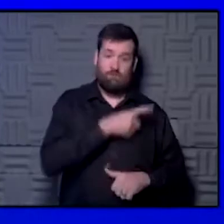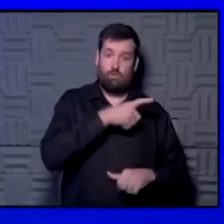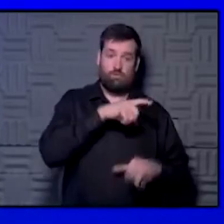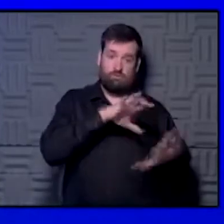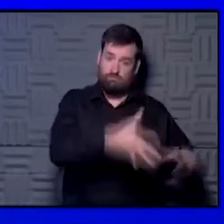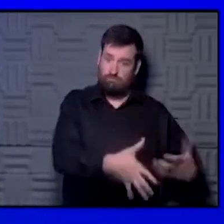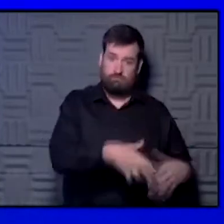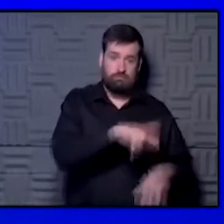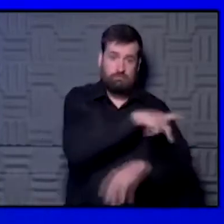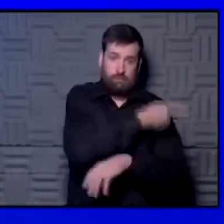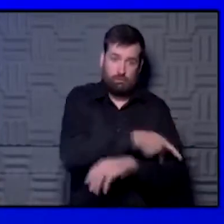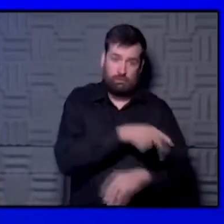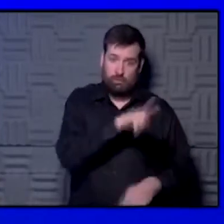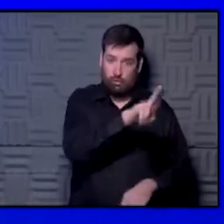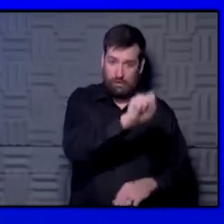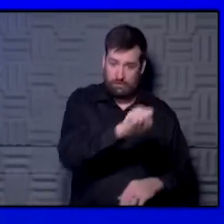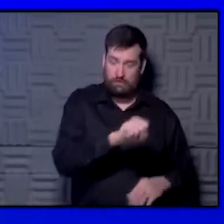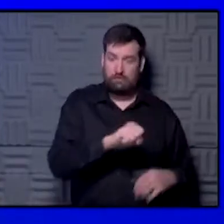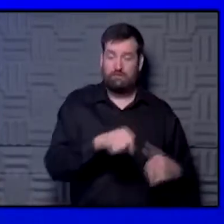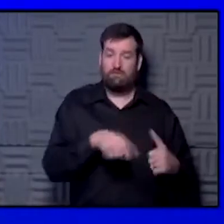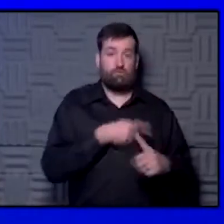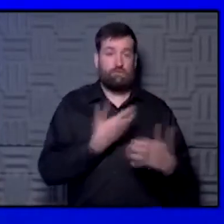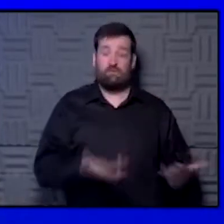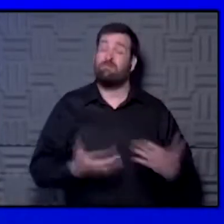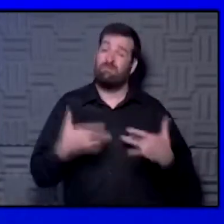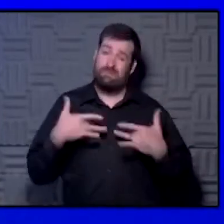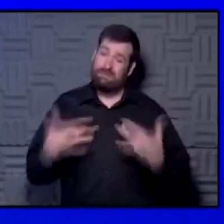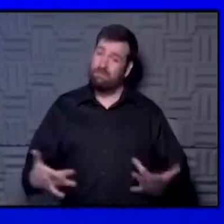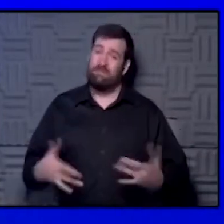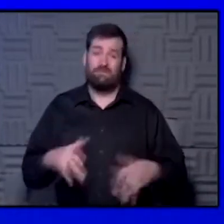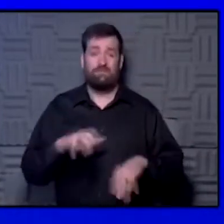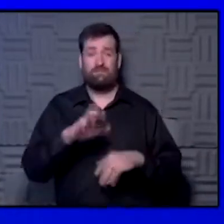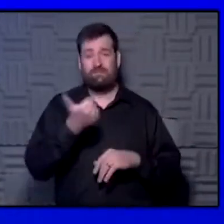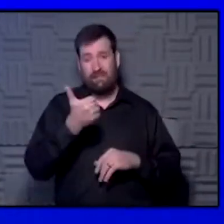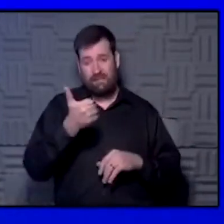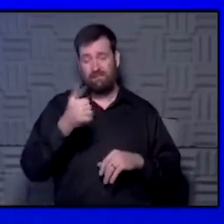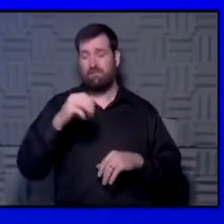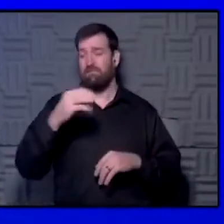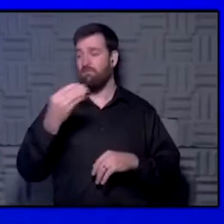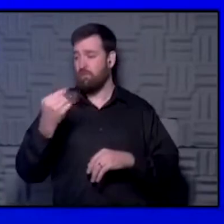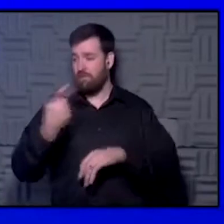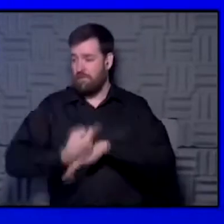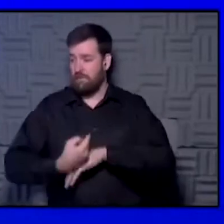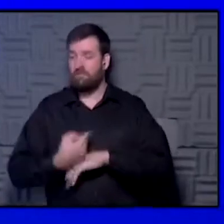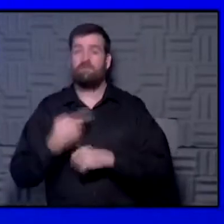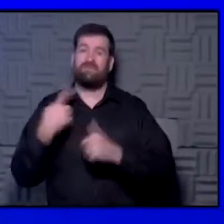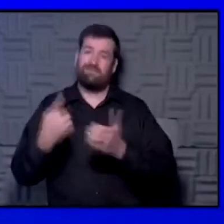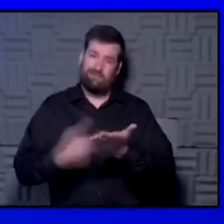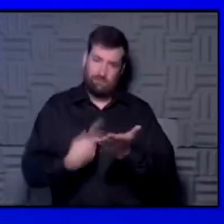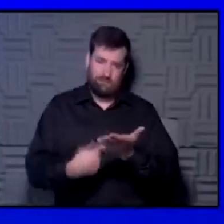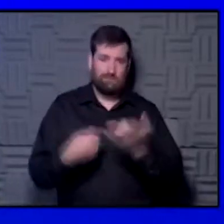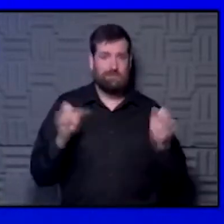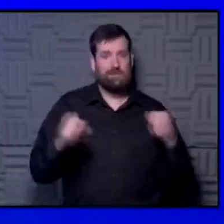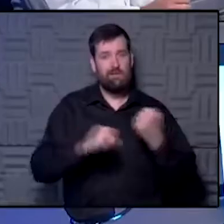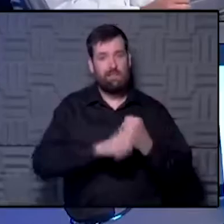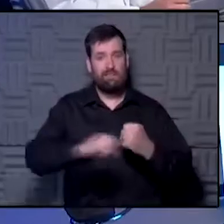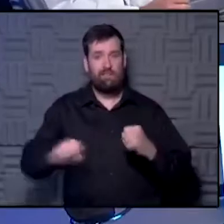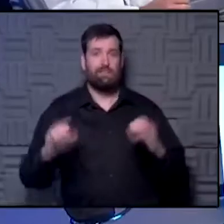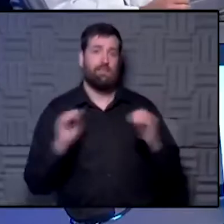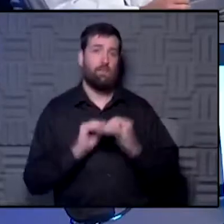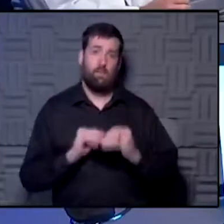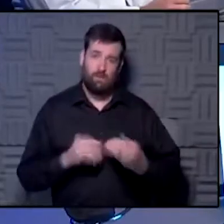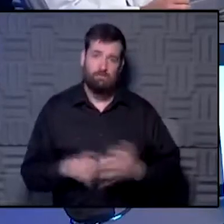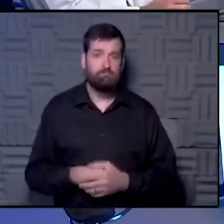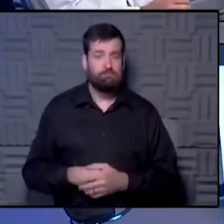in the United States and the first patients that we had here. It typically does take around 10 to 14 days. Obviously, sometimes it can be longer than that, too. So. All right.